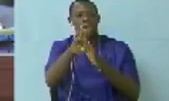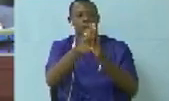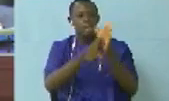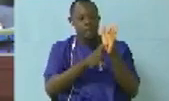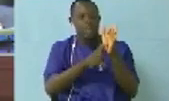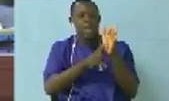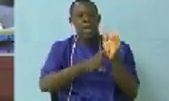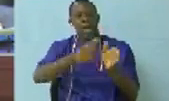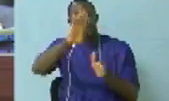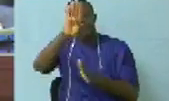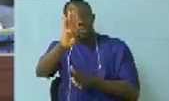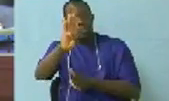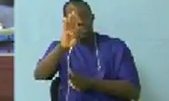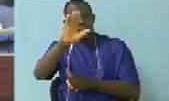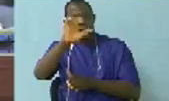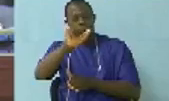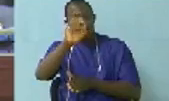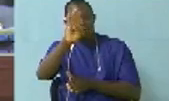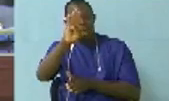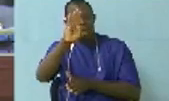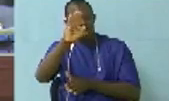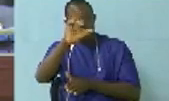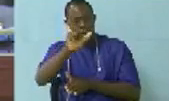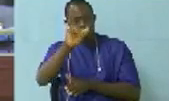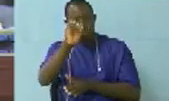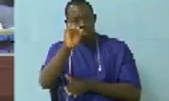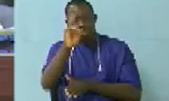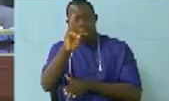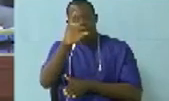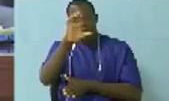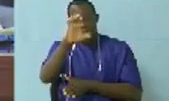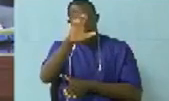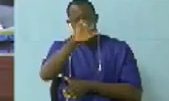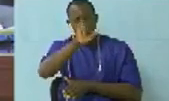to Babukar Jata's name at the time, considering that he